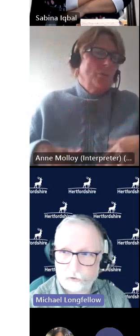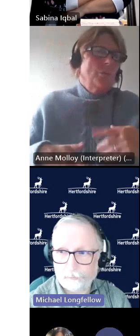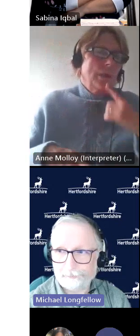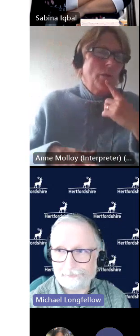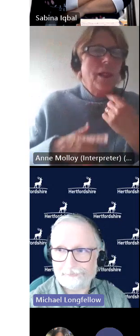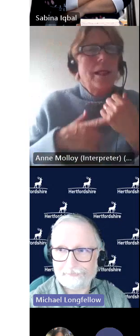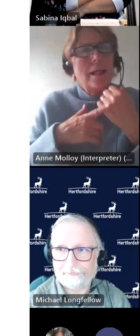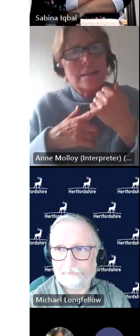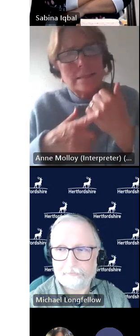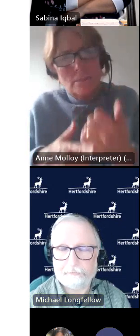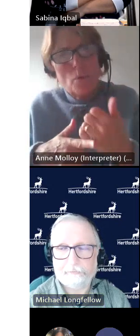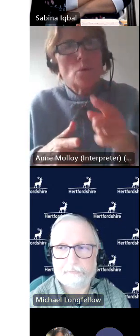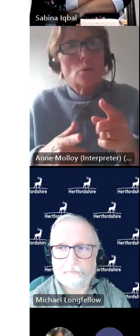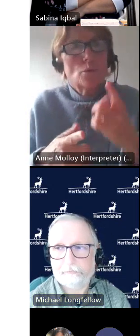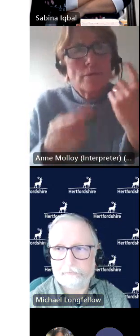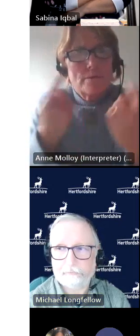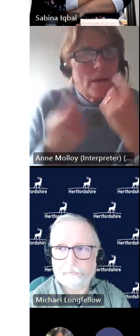resolve your issue.